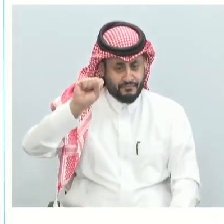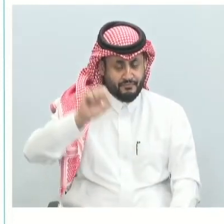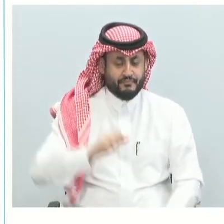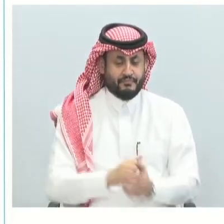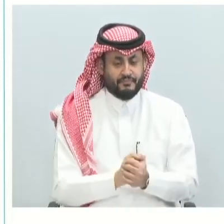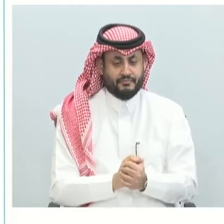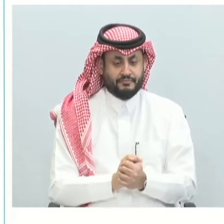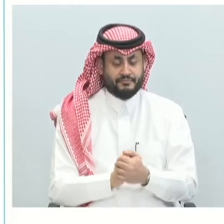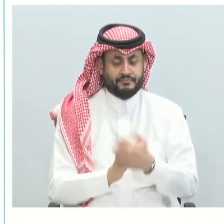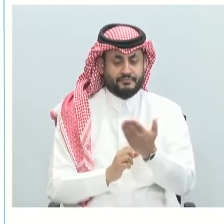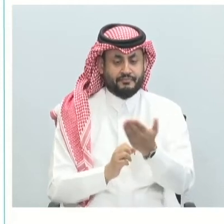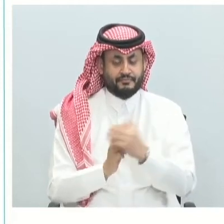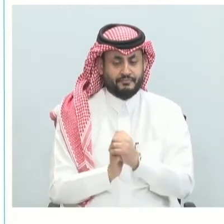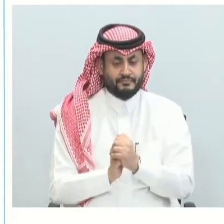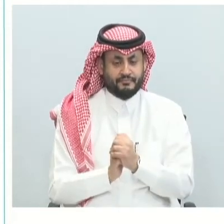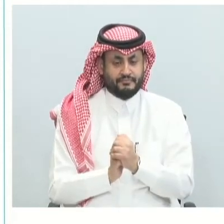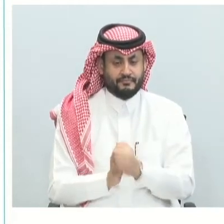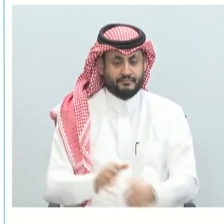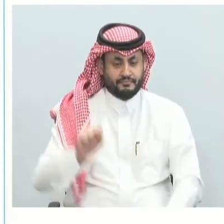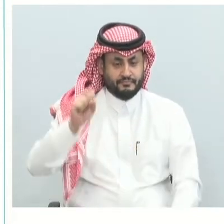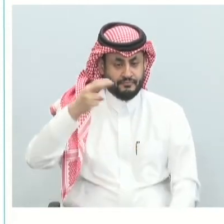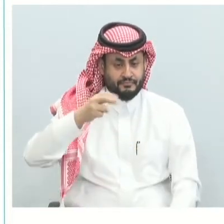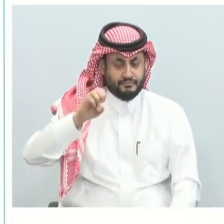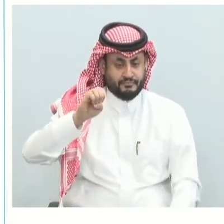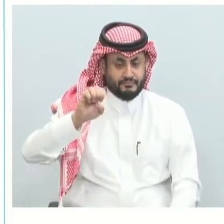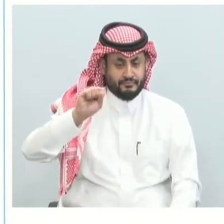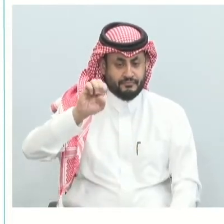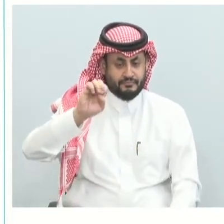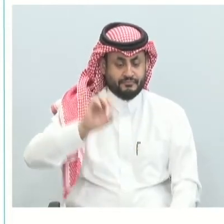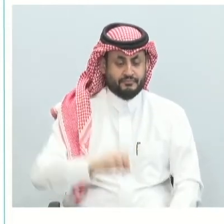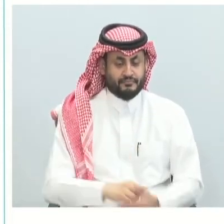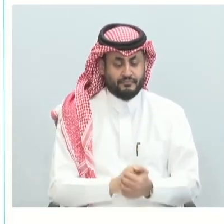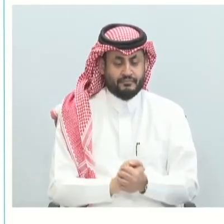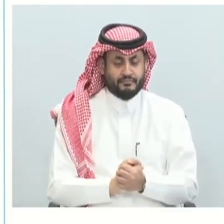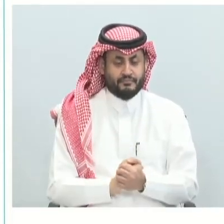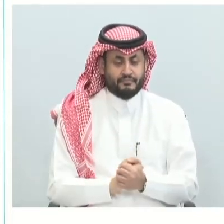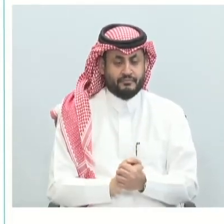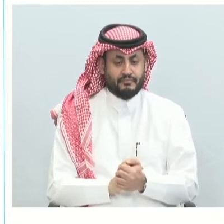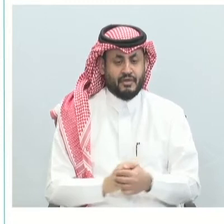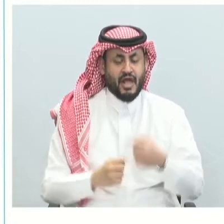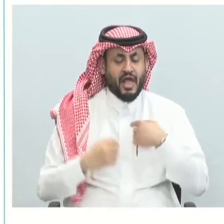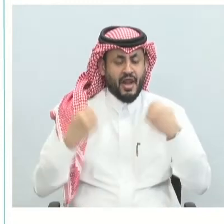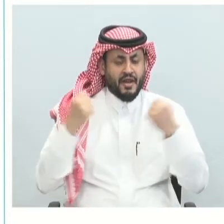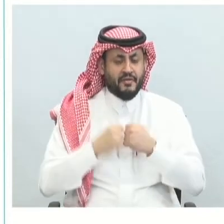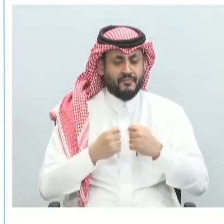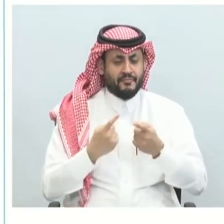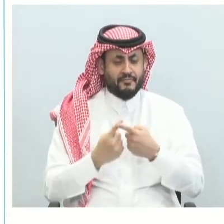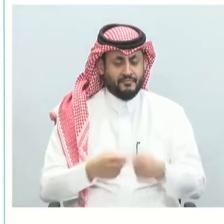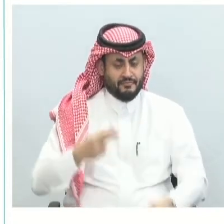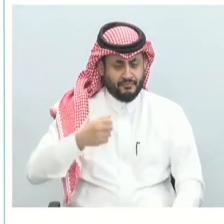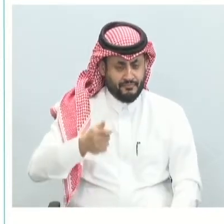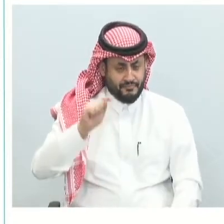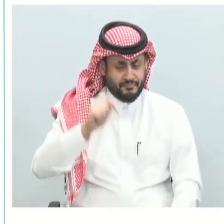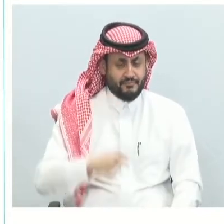Excellent. Yes, those are shoes. Shoes. Okay. Again, I'm wearing a hat,